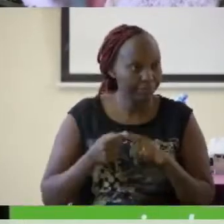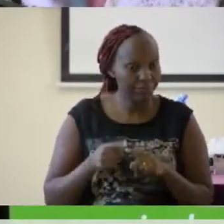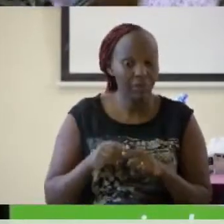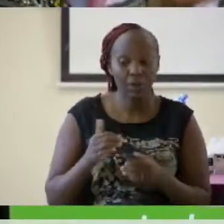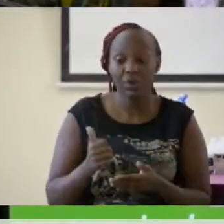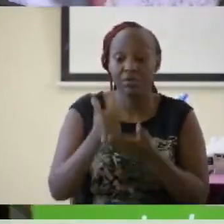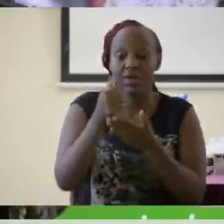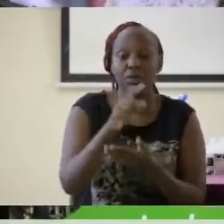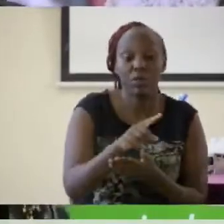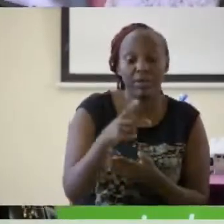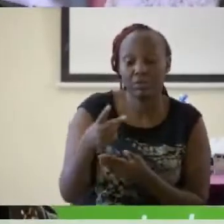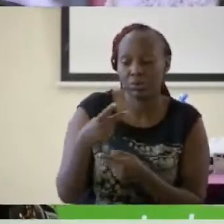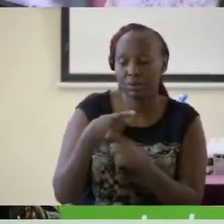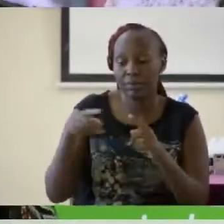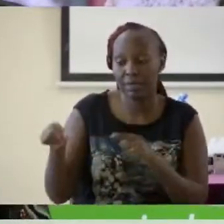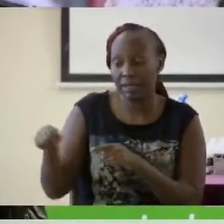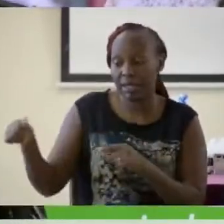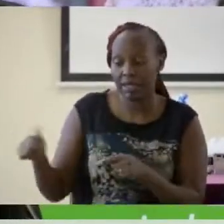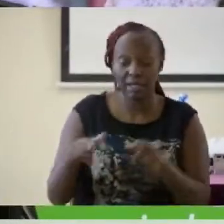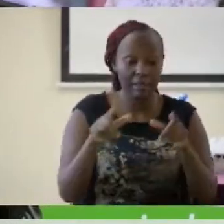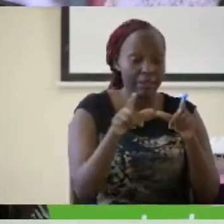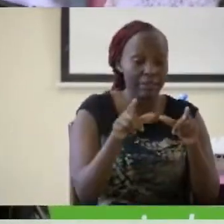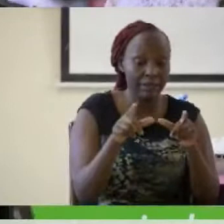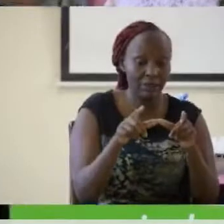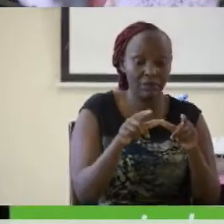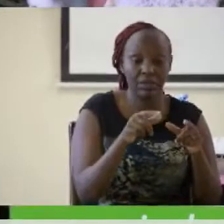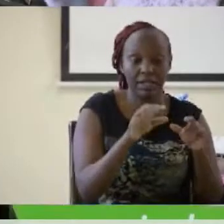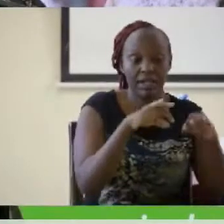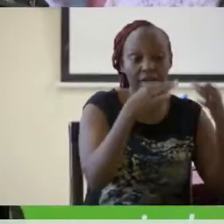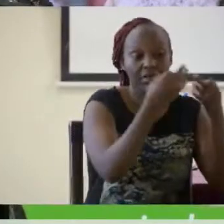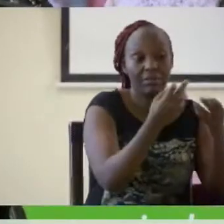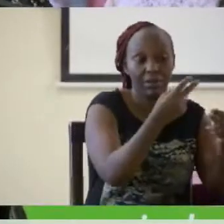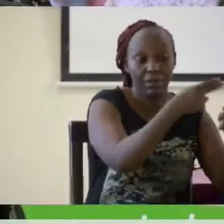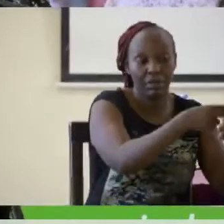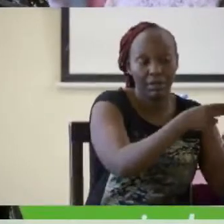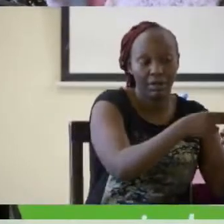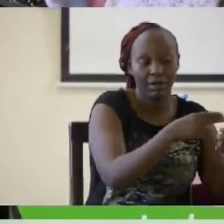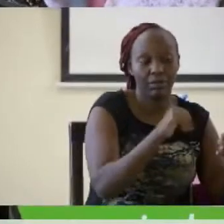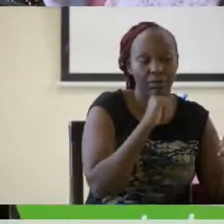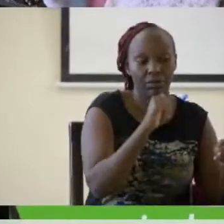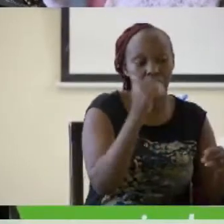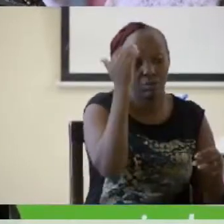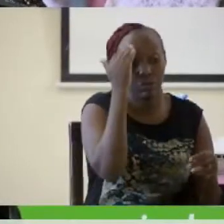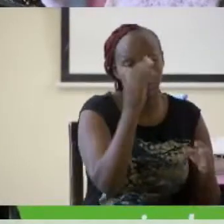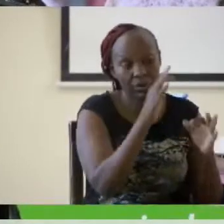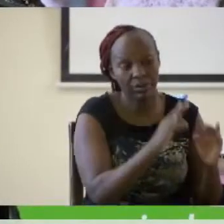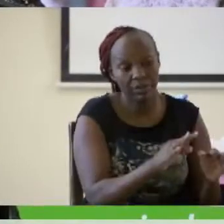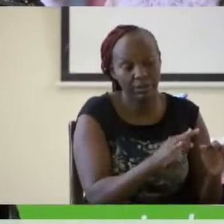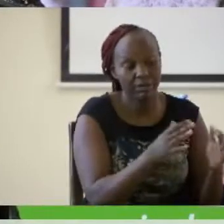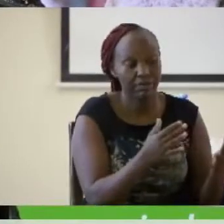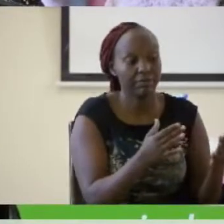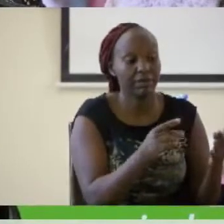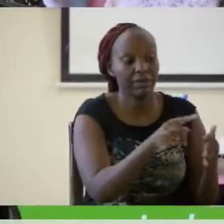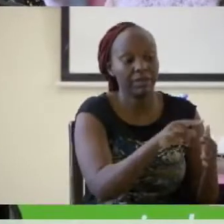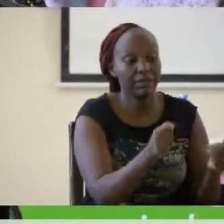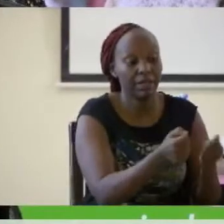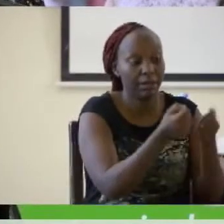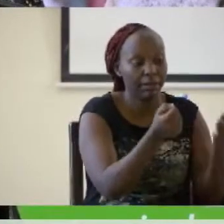or two, but the rest, the title is still in the family name, and we don't know yet how that